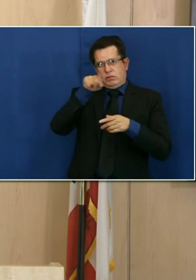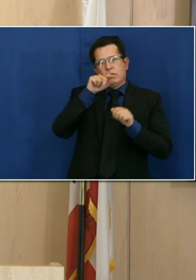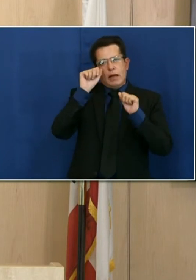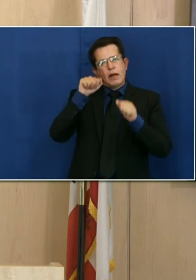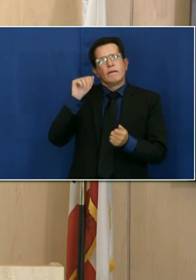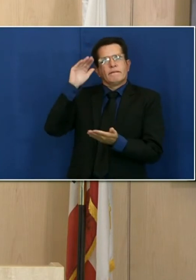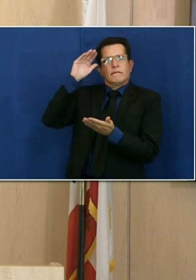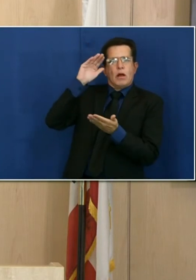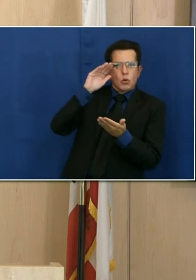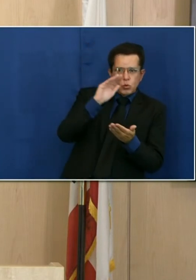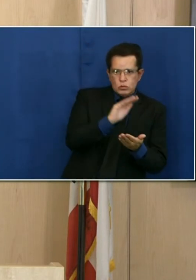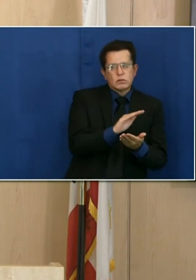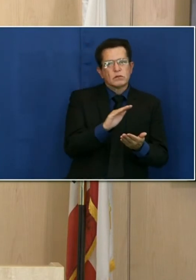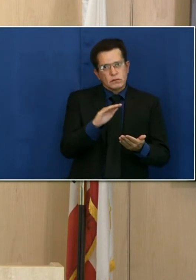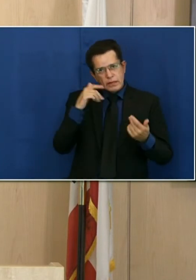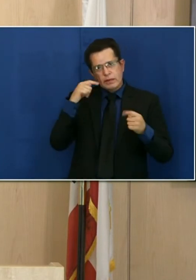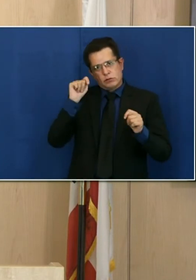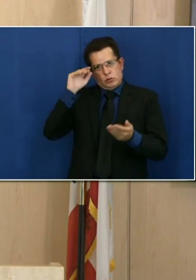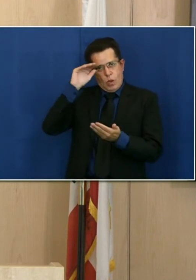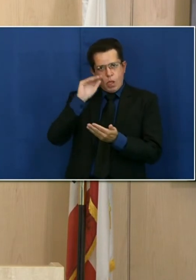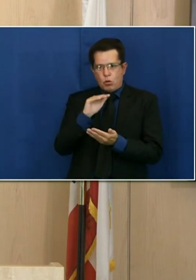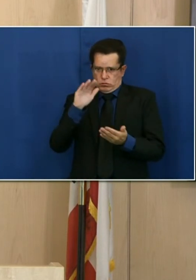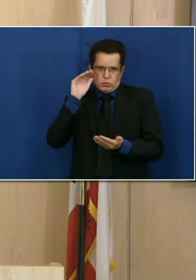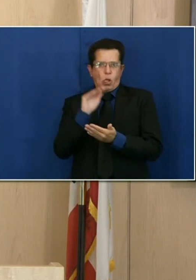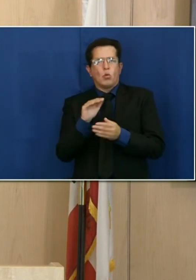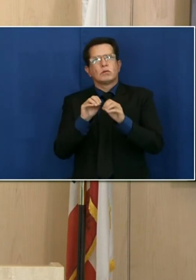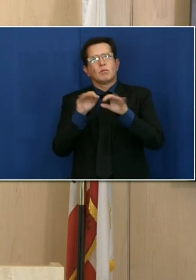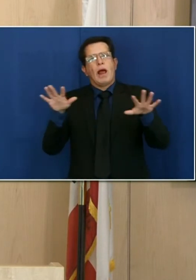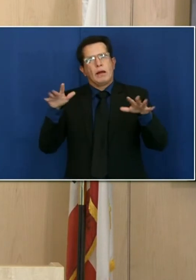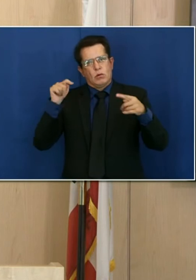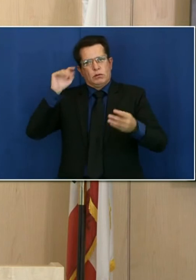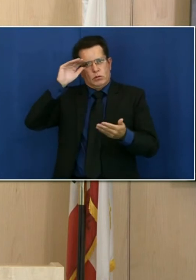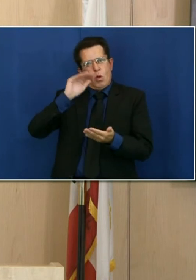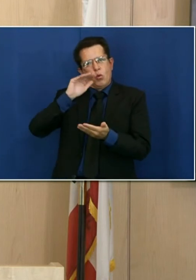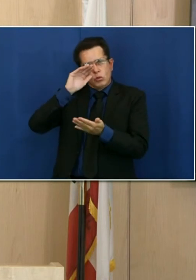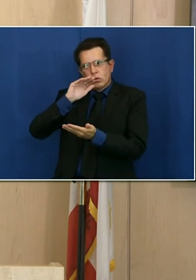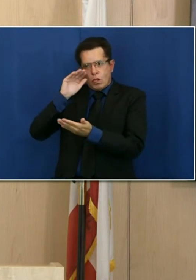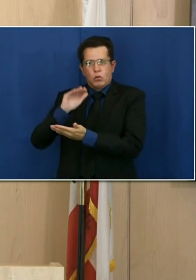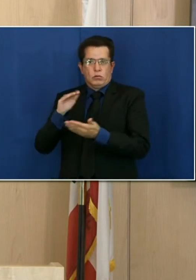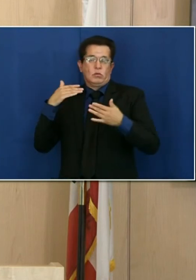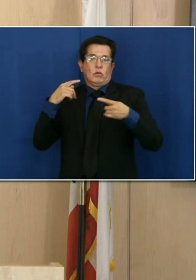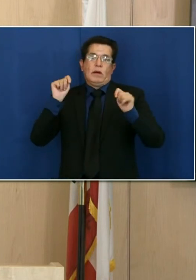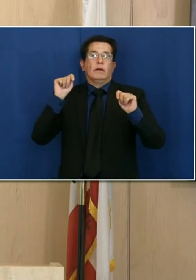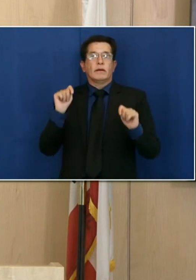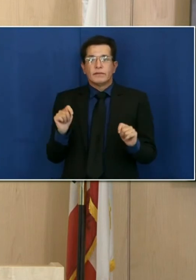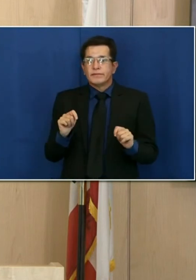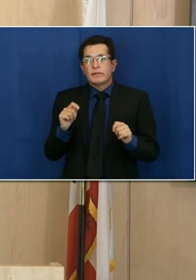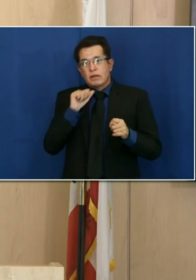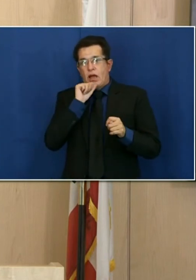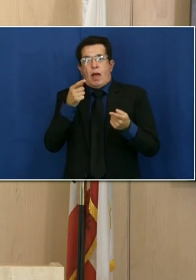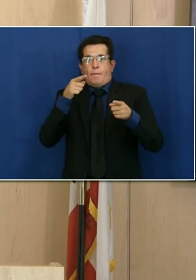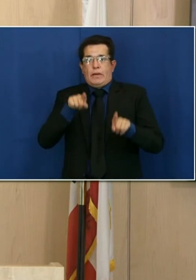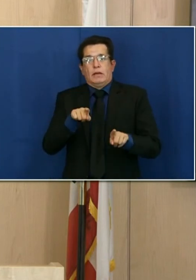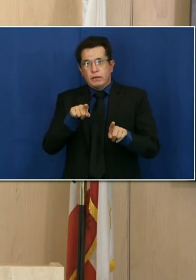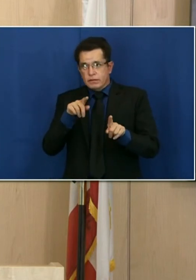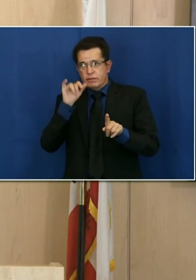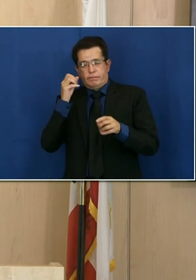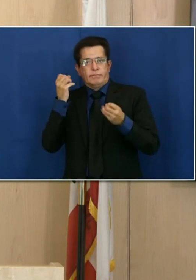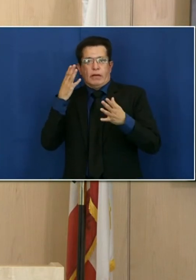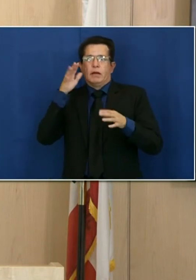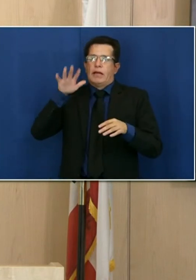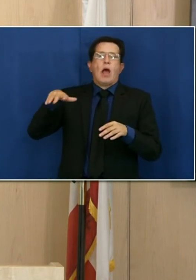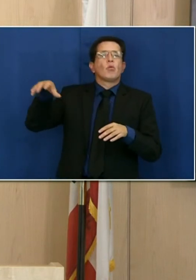curve, that we can slow the spread, and that we can avoid being put in a situation where counties are forced to